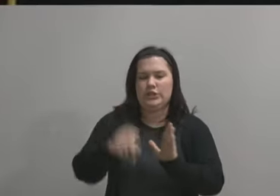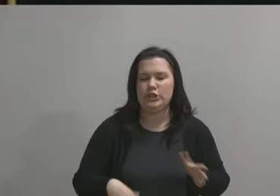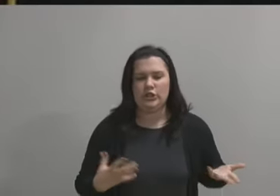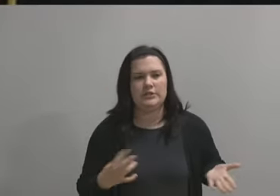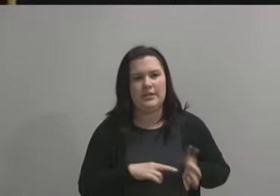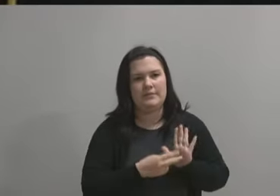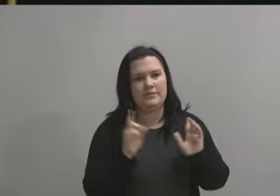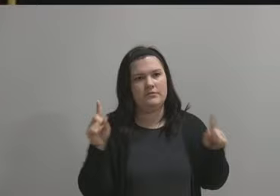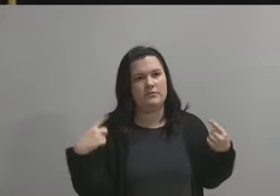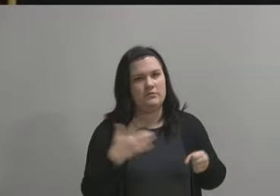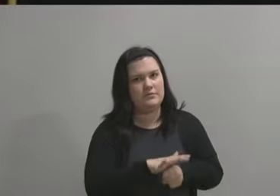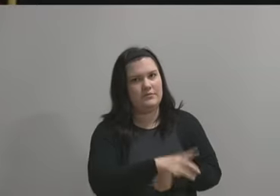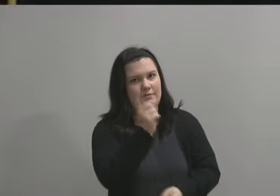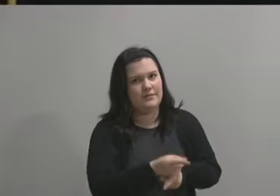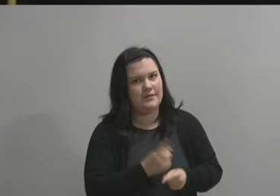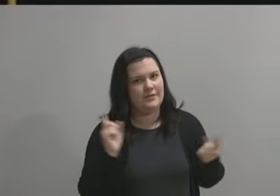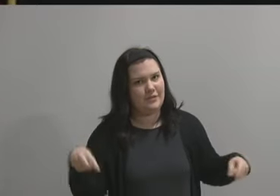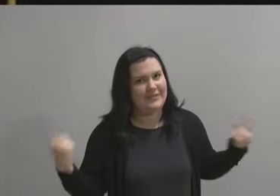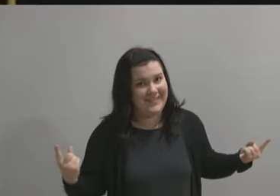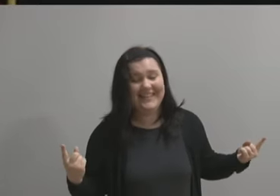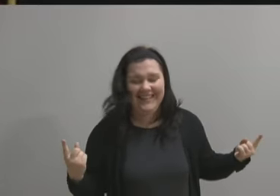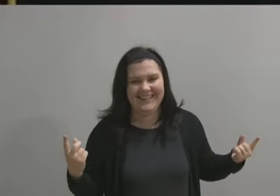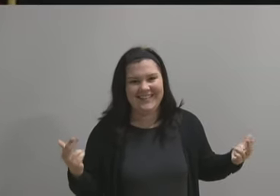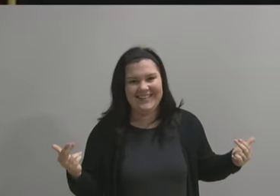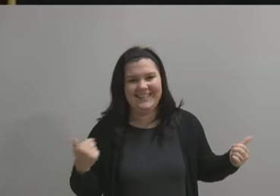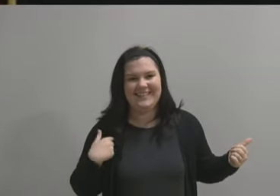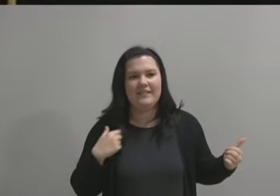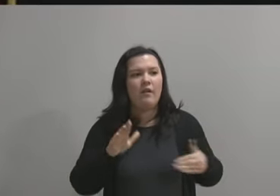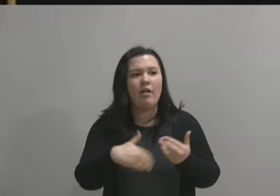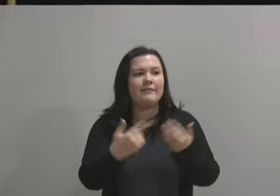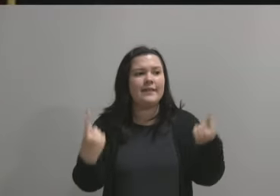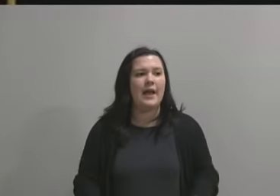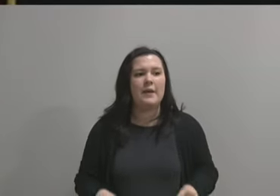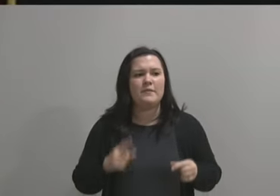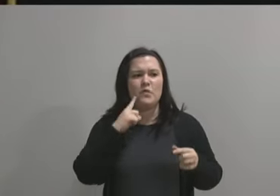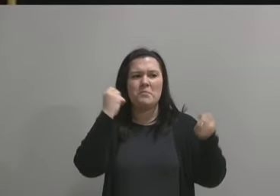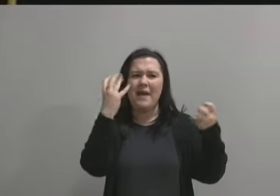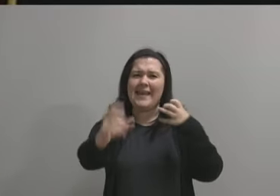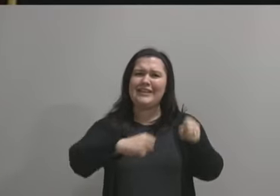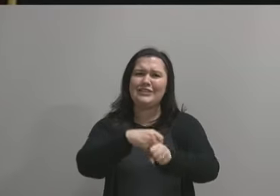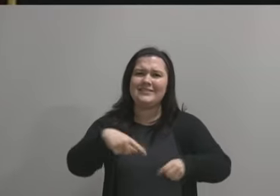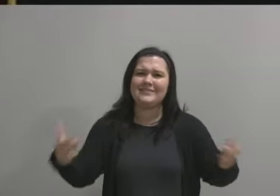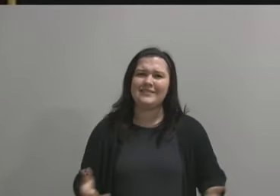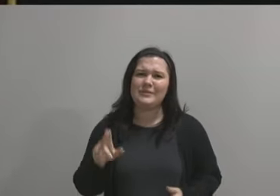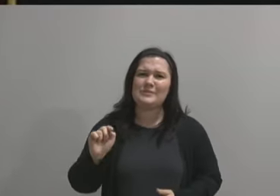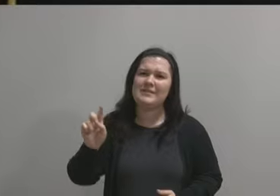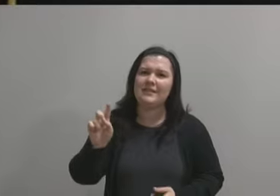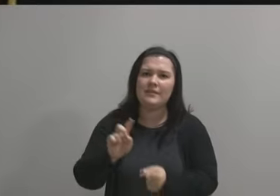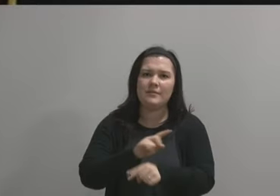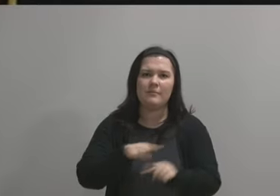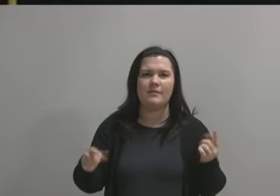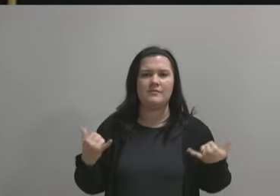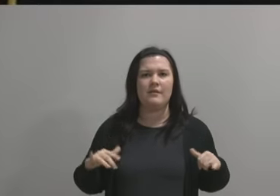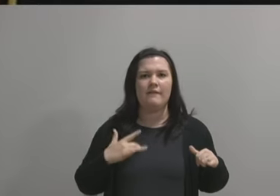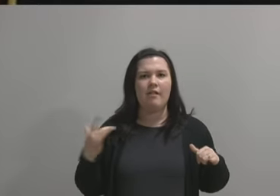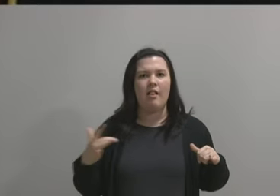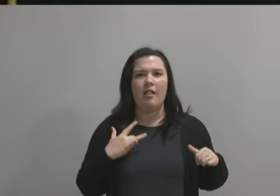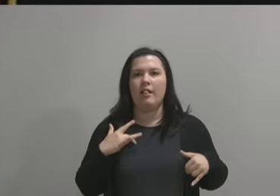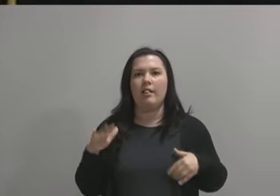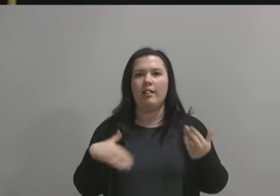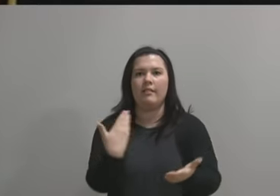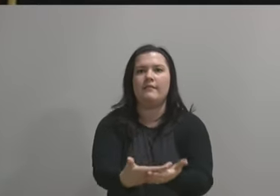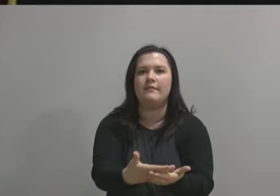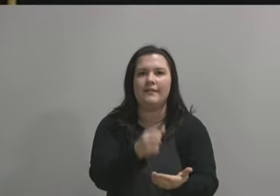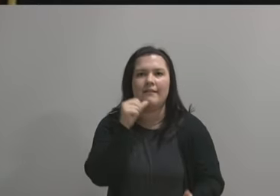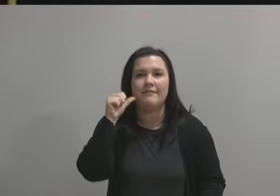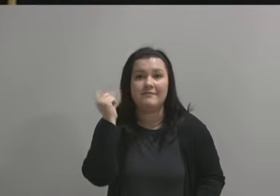mean, that's crazy enough as it is, right? Craziest of the bunch. All this happened over the course of many years here at UT Dallas, and yet it feels like we only walked onto this campus